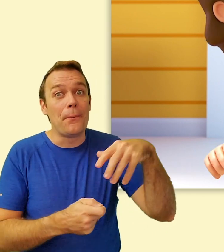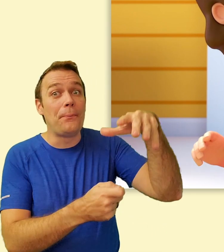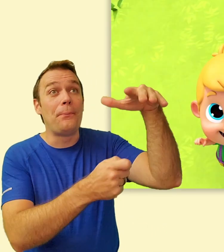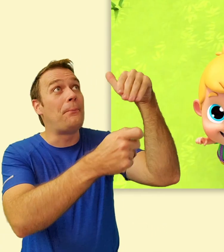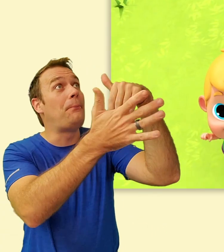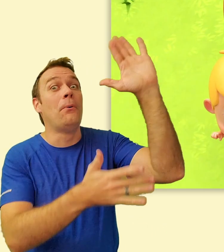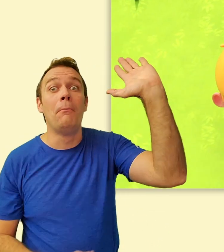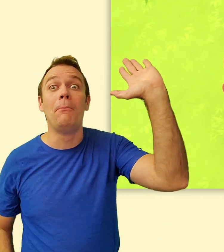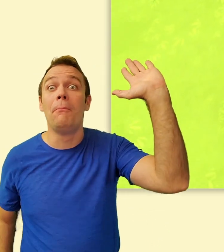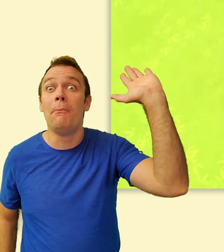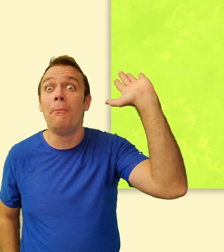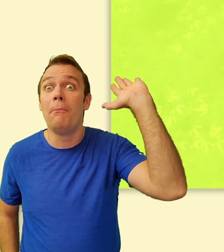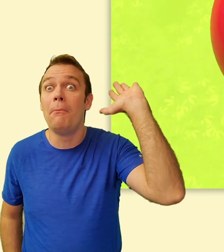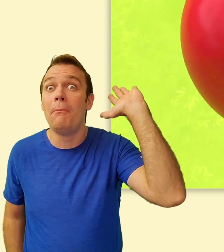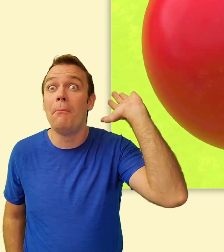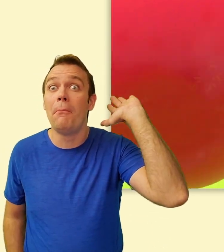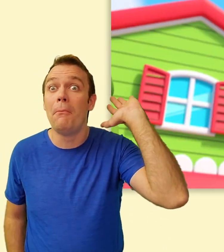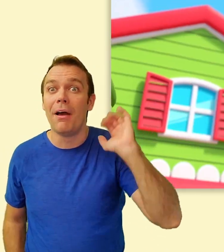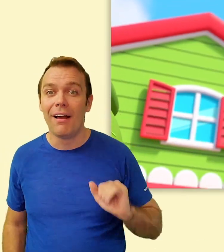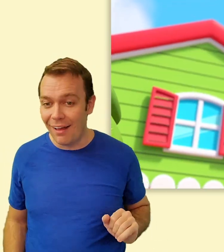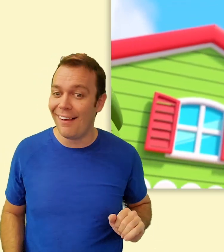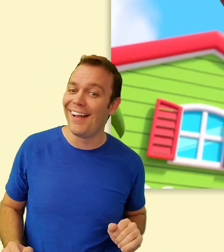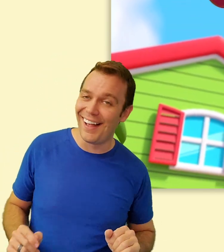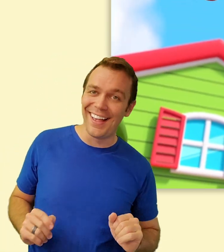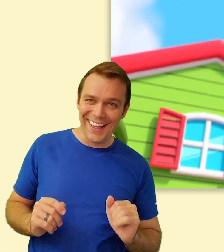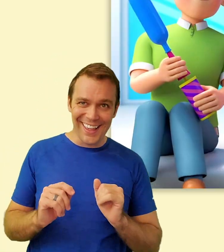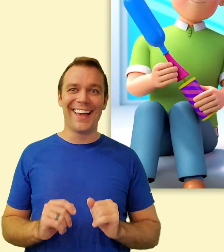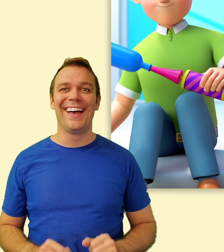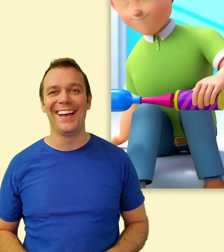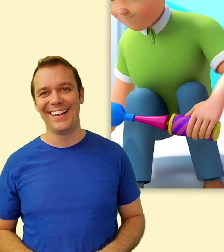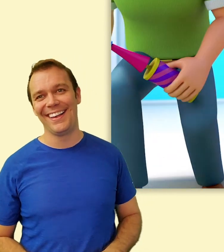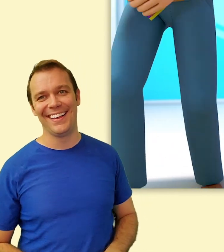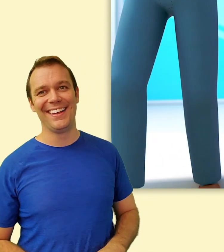the sky. Whee!